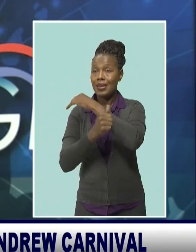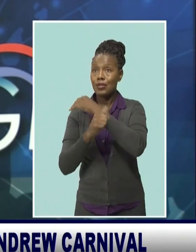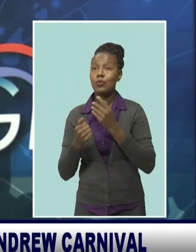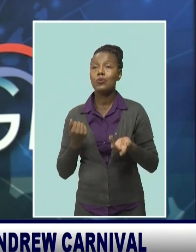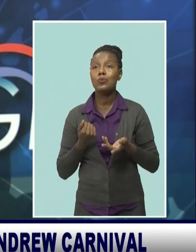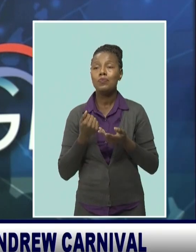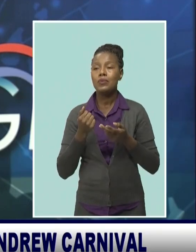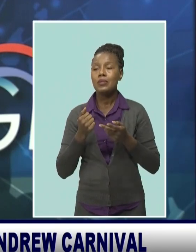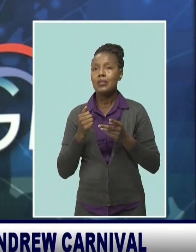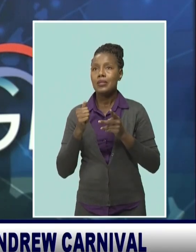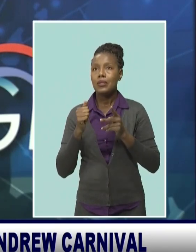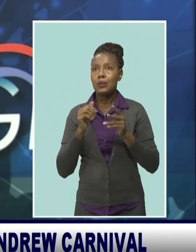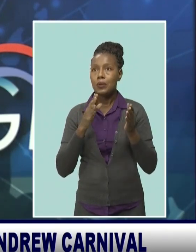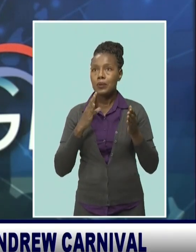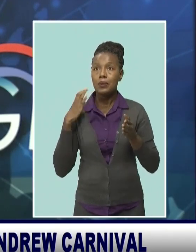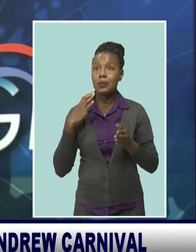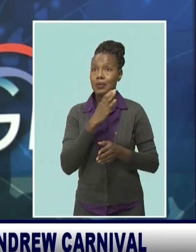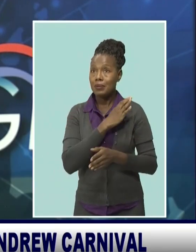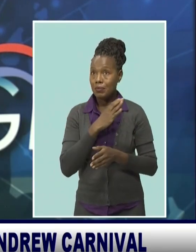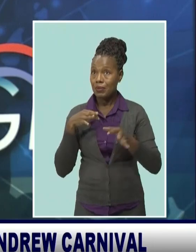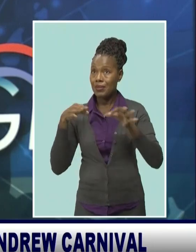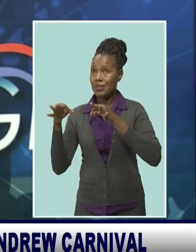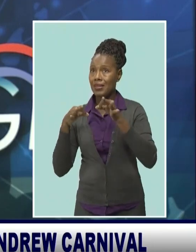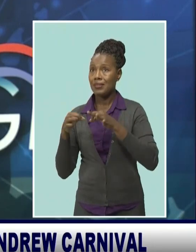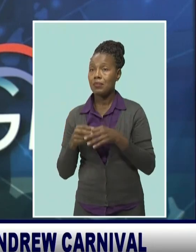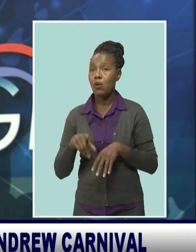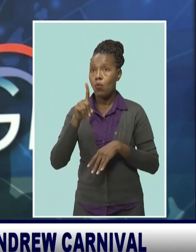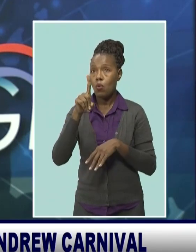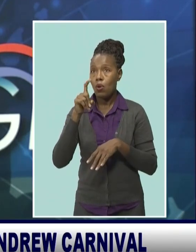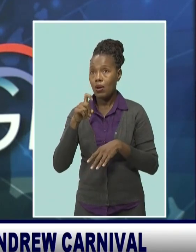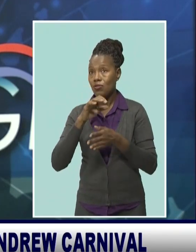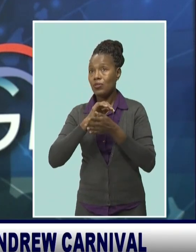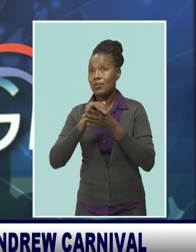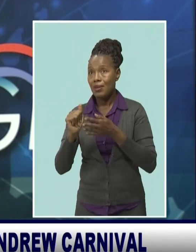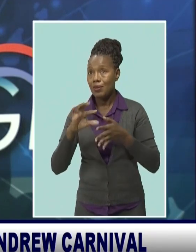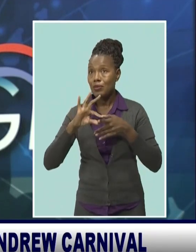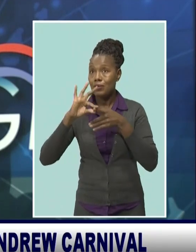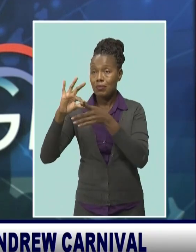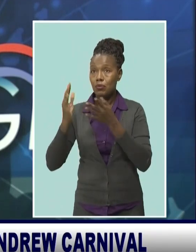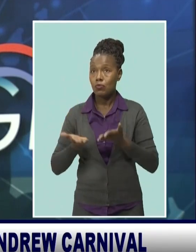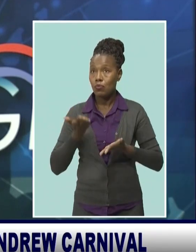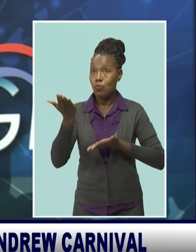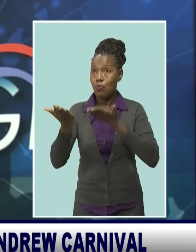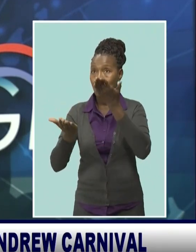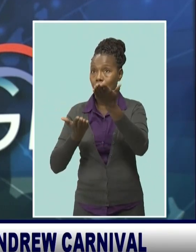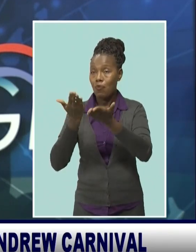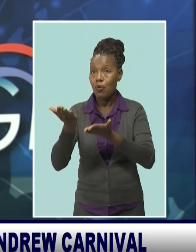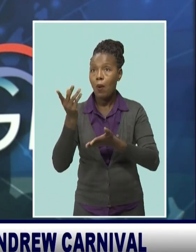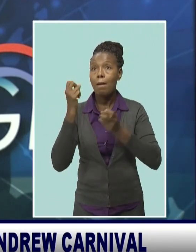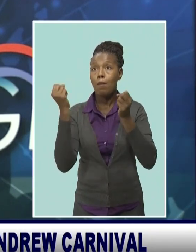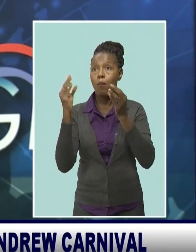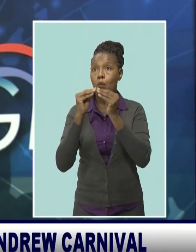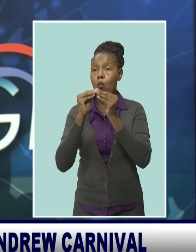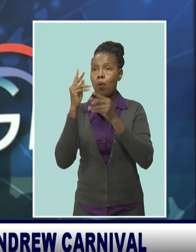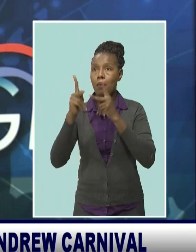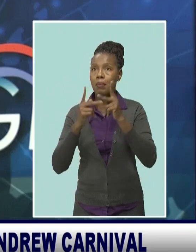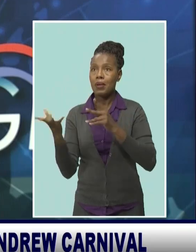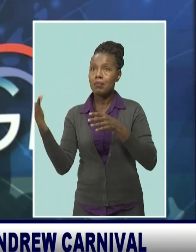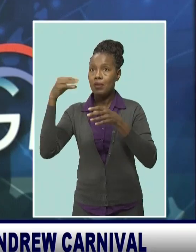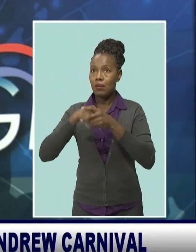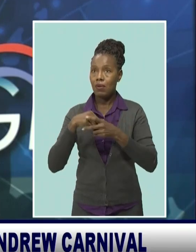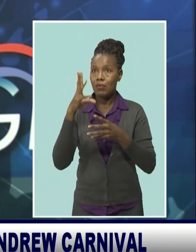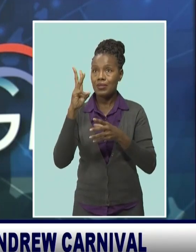Committee, Selena King, explains $100 specials are currently being offered to boost the numbers in the 6 sections of the T-shirt